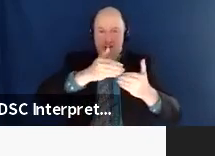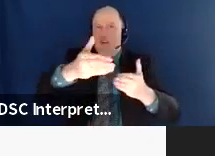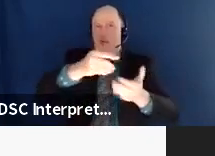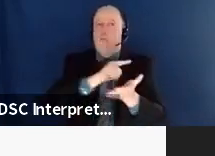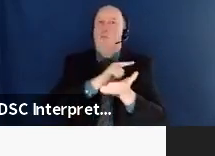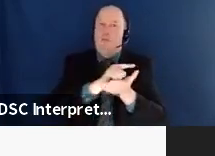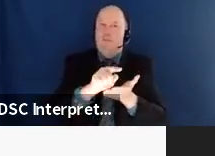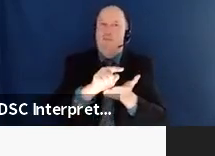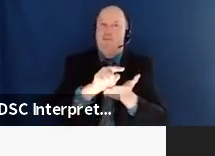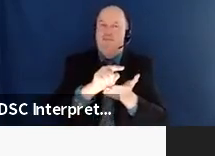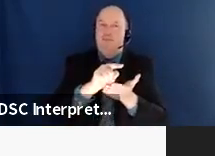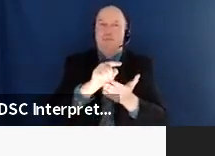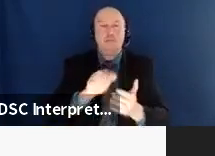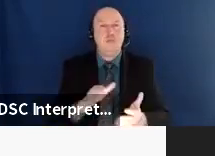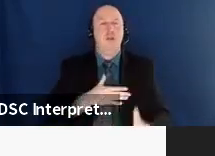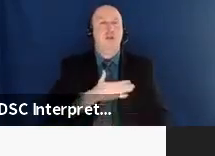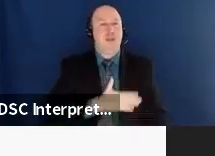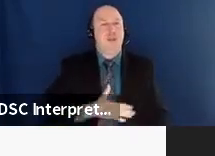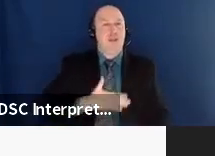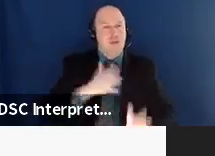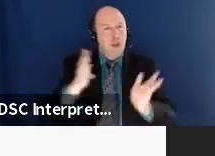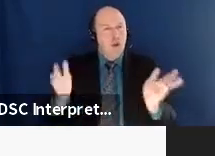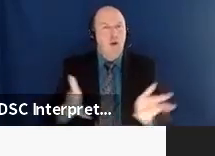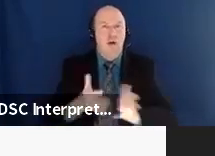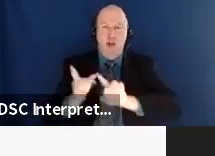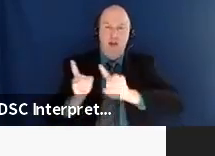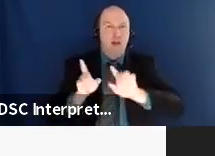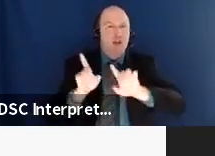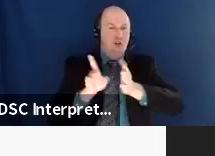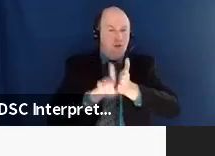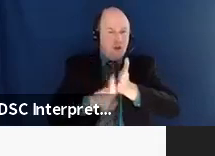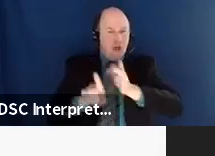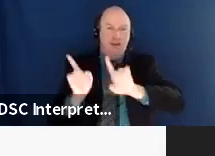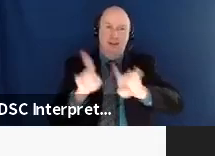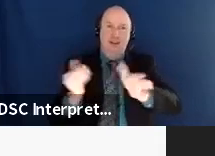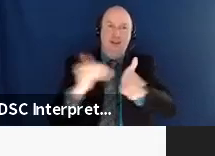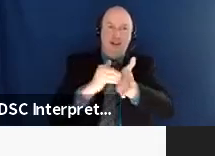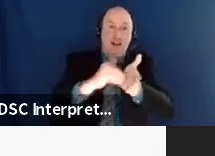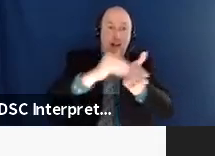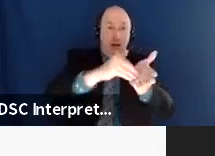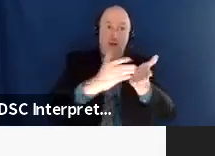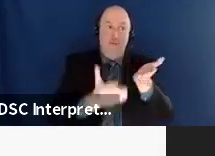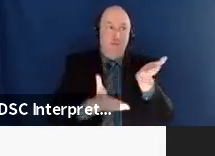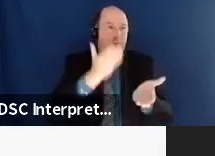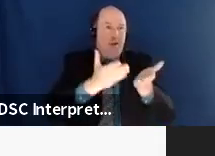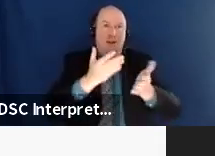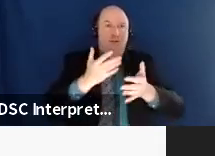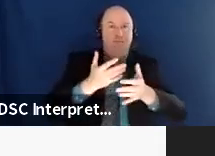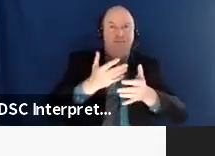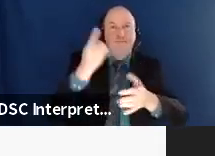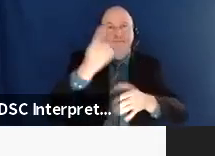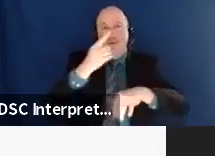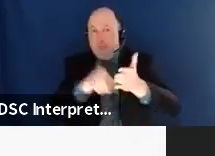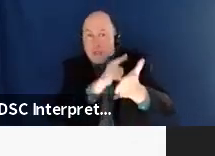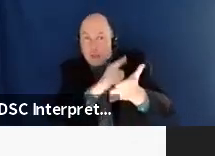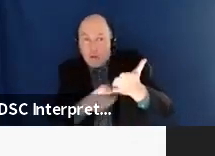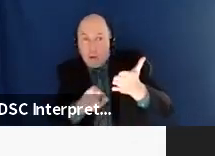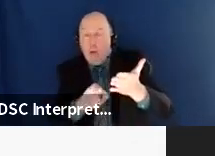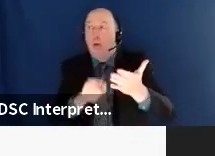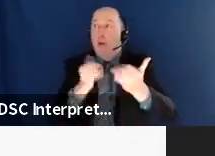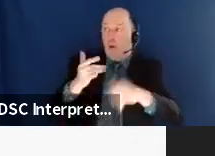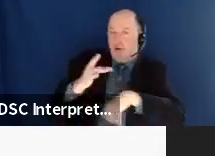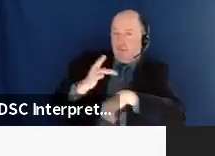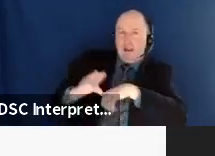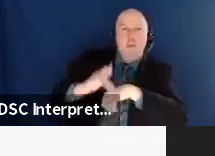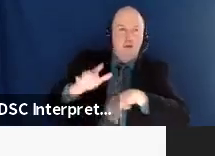we encourage people to continue to check back for additional openings or cancellations that may occur. If you do decide to